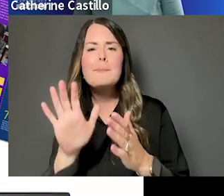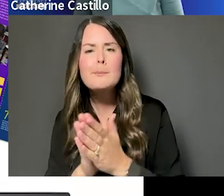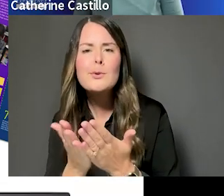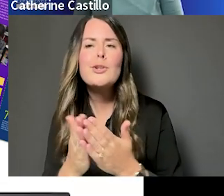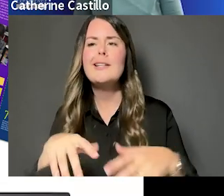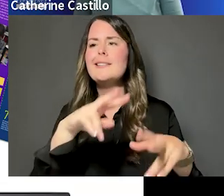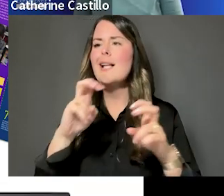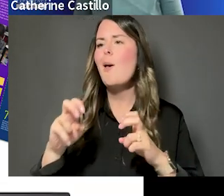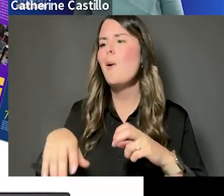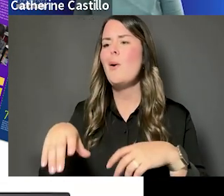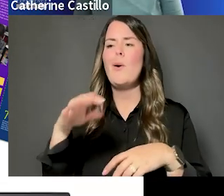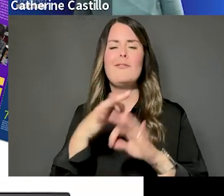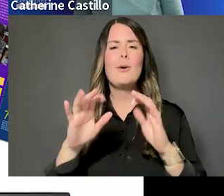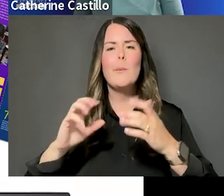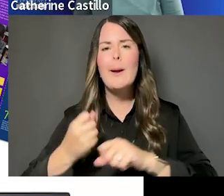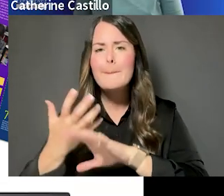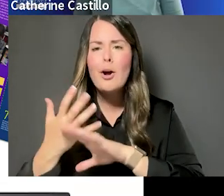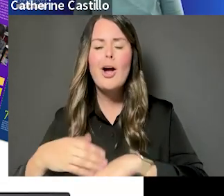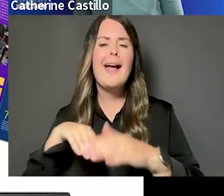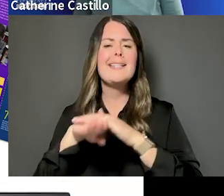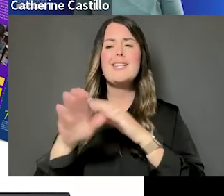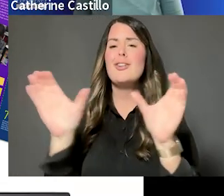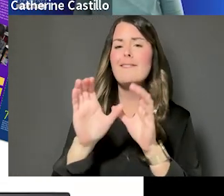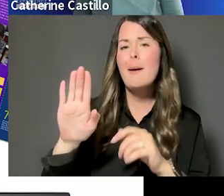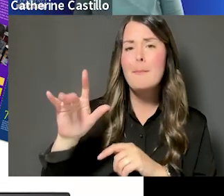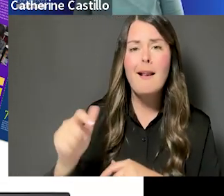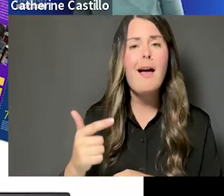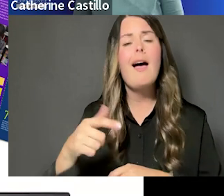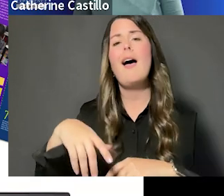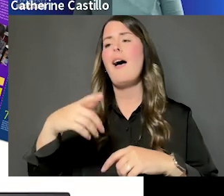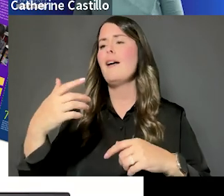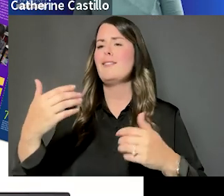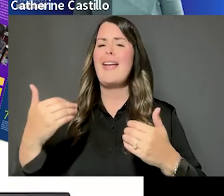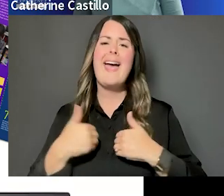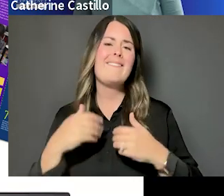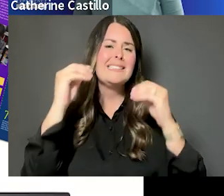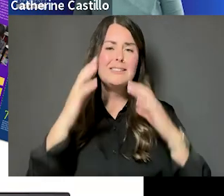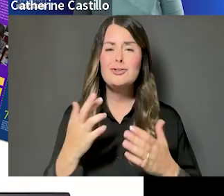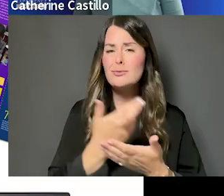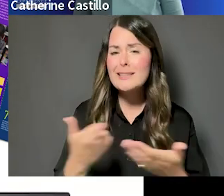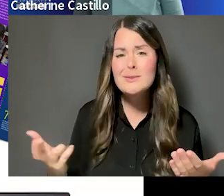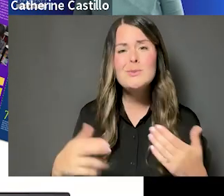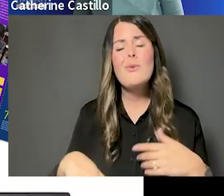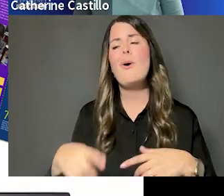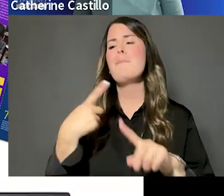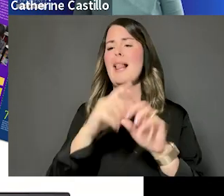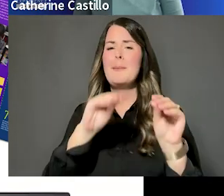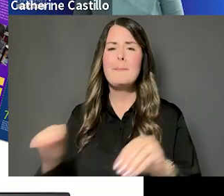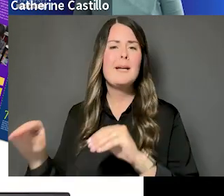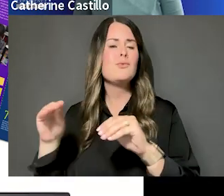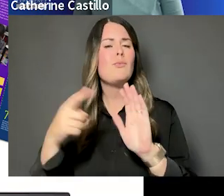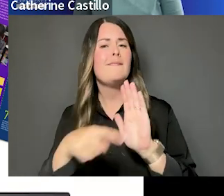view our on-demand webinars, access our IM certified blog, get free teaching resources, engage with our